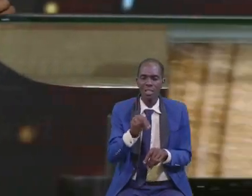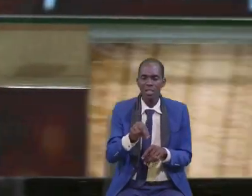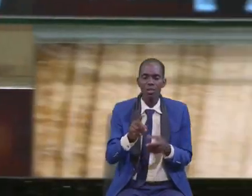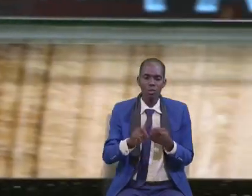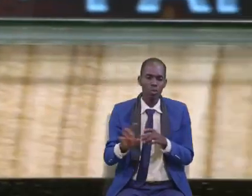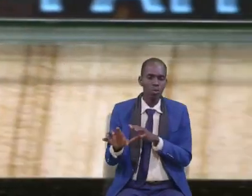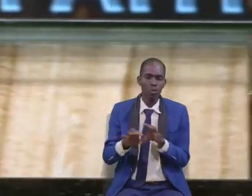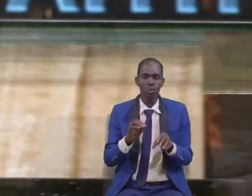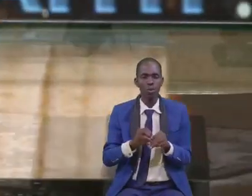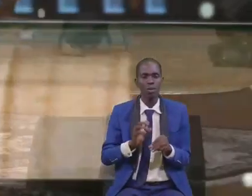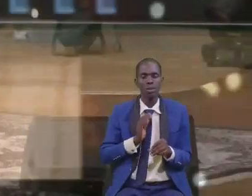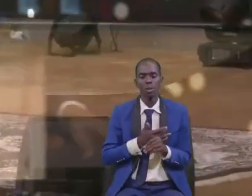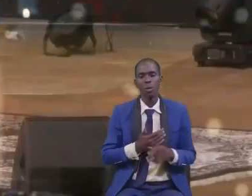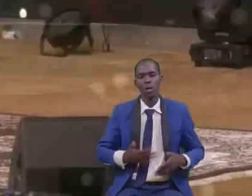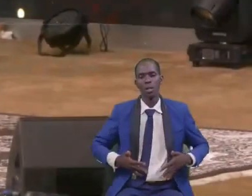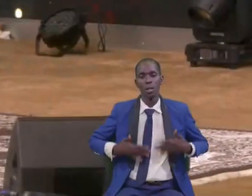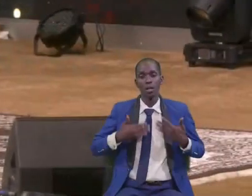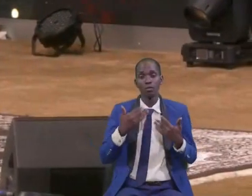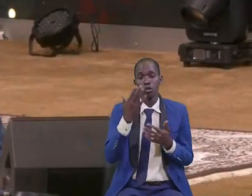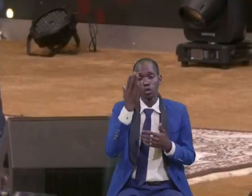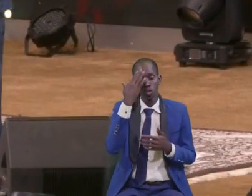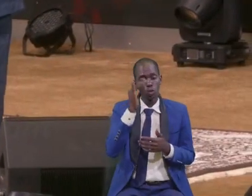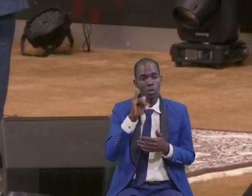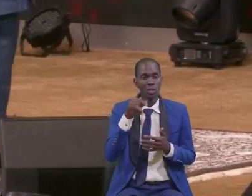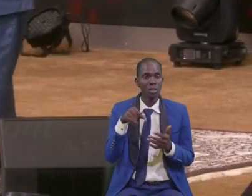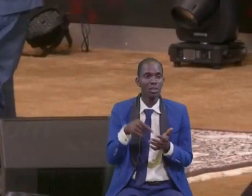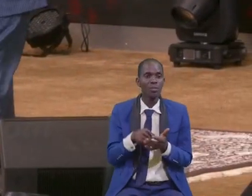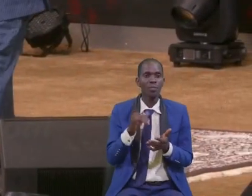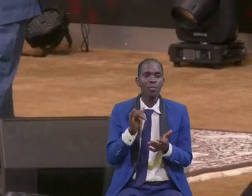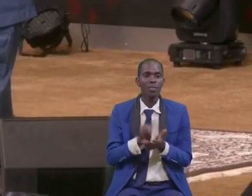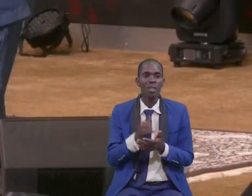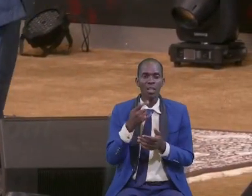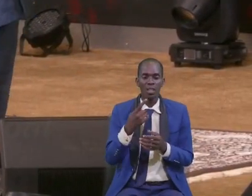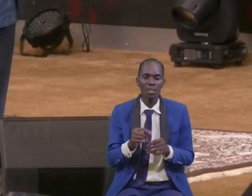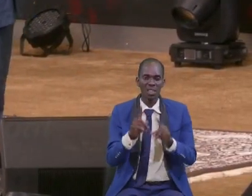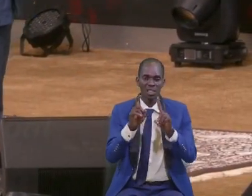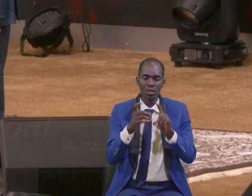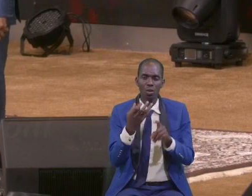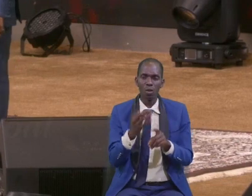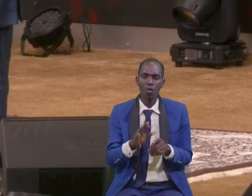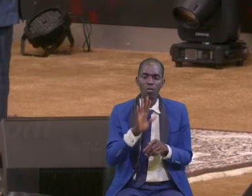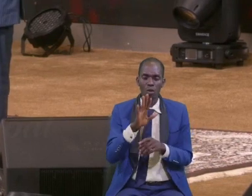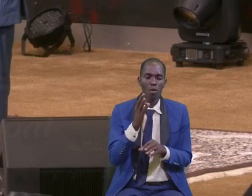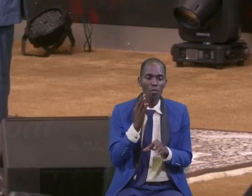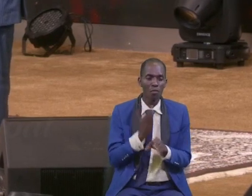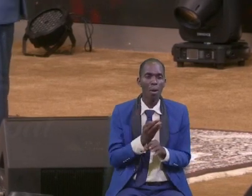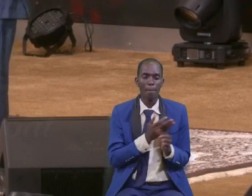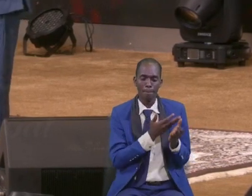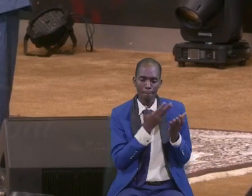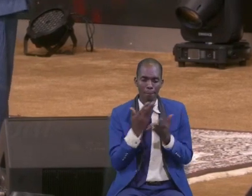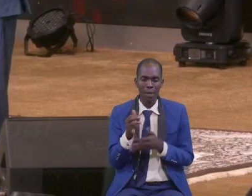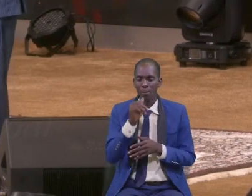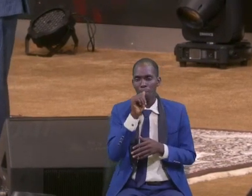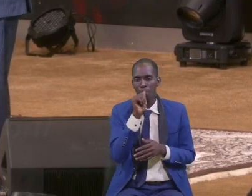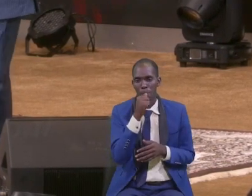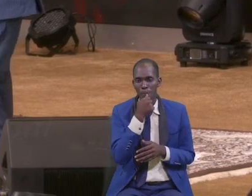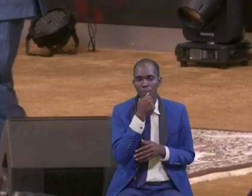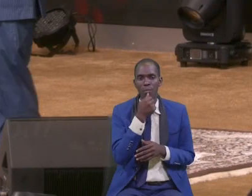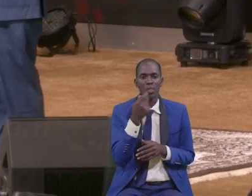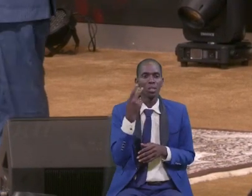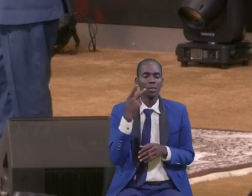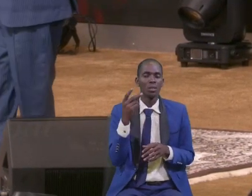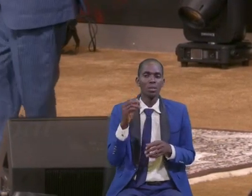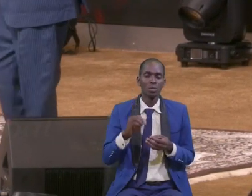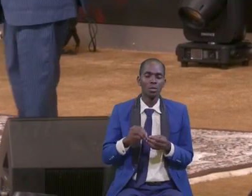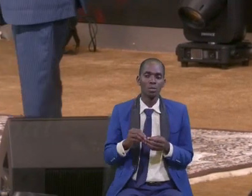Knowing this, that the trial of your faith worketh patience. We're looking at